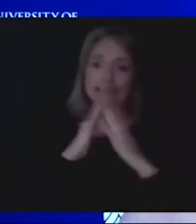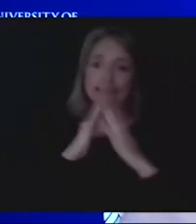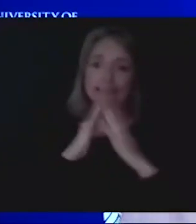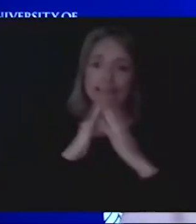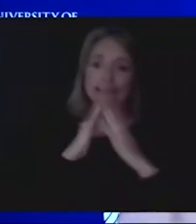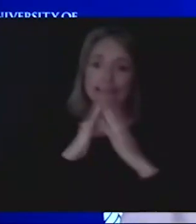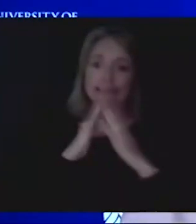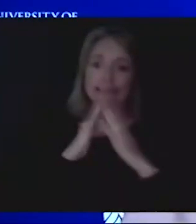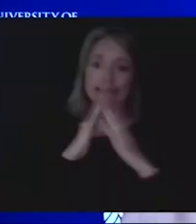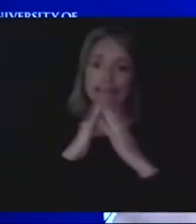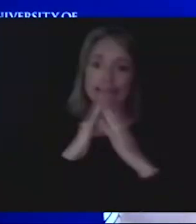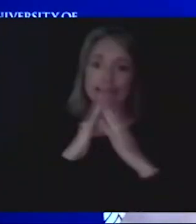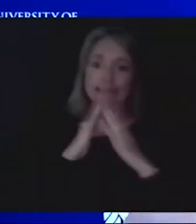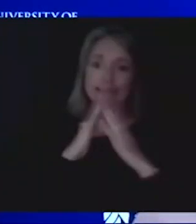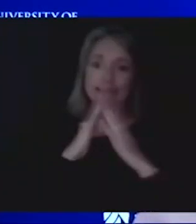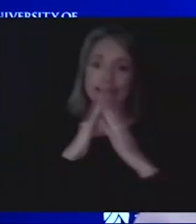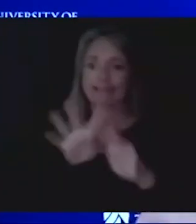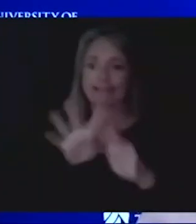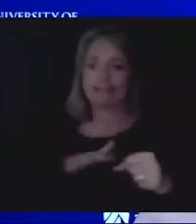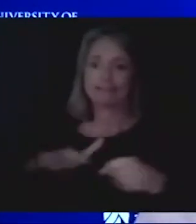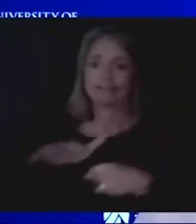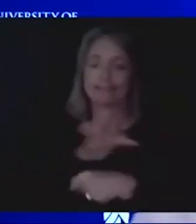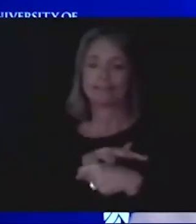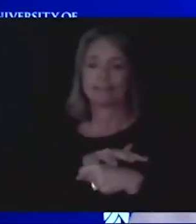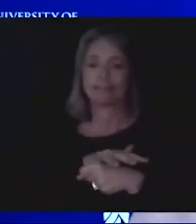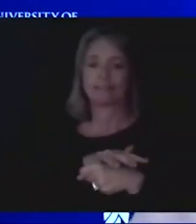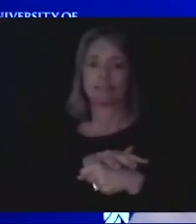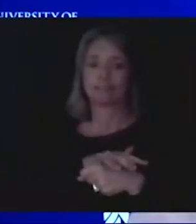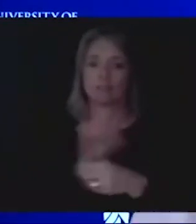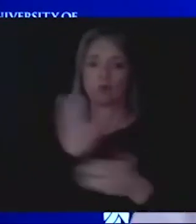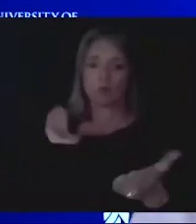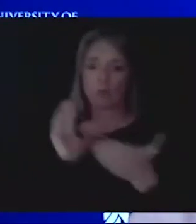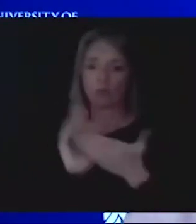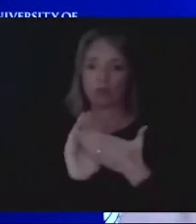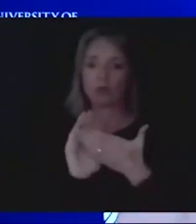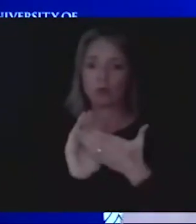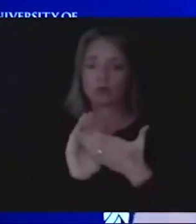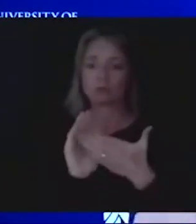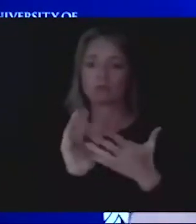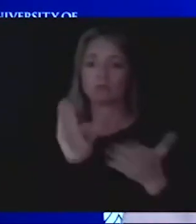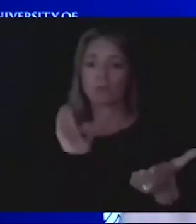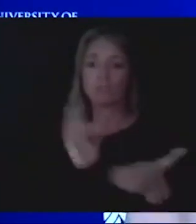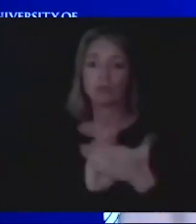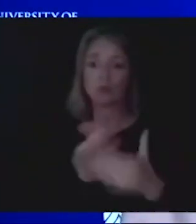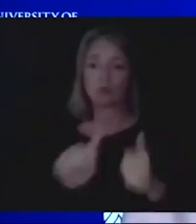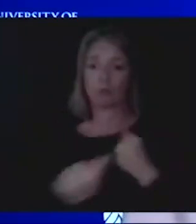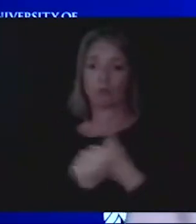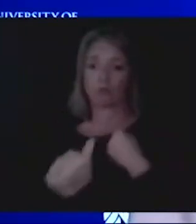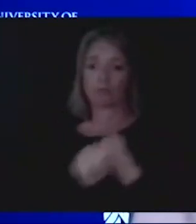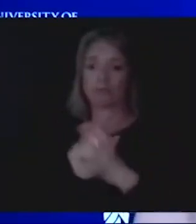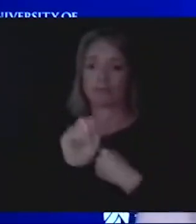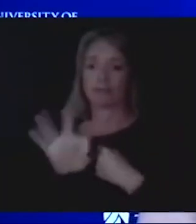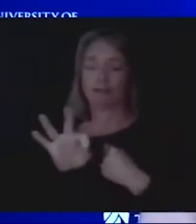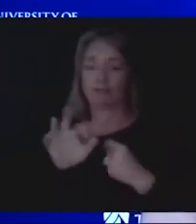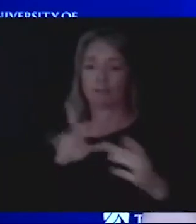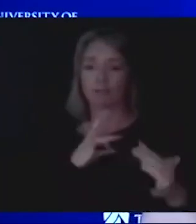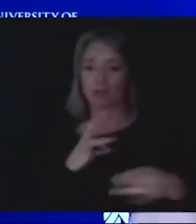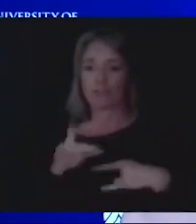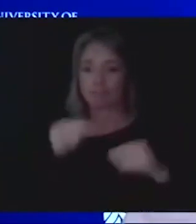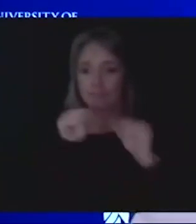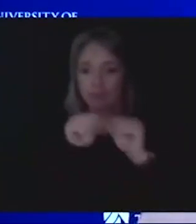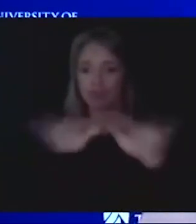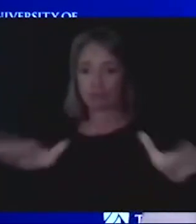poor ventilation, do reduce the risk of transmission. There are studies recently from the MMWR looking